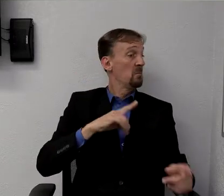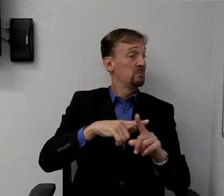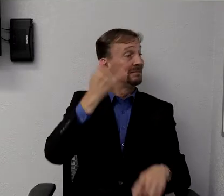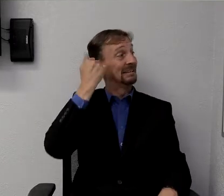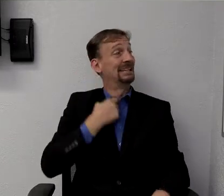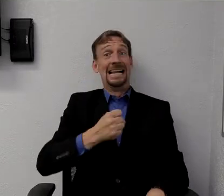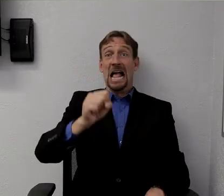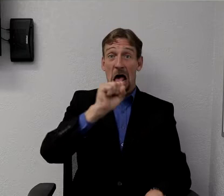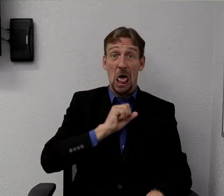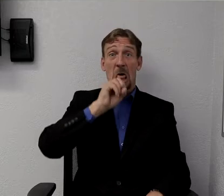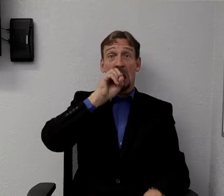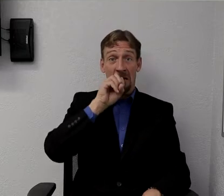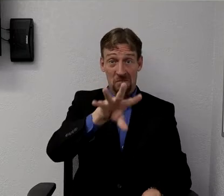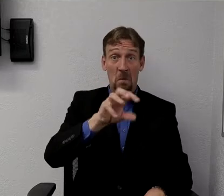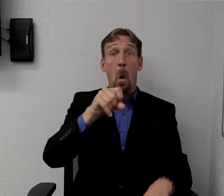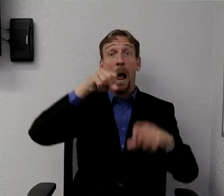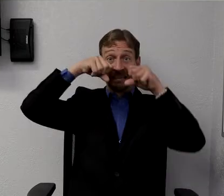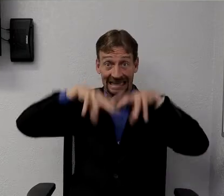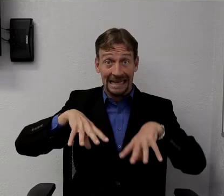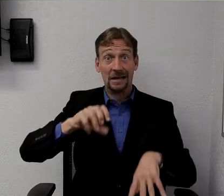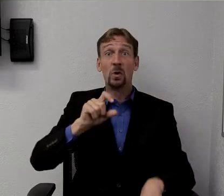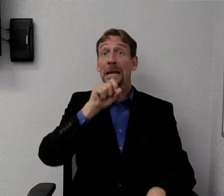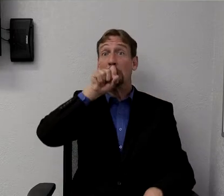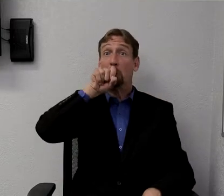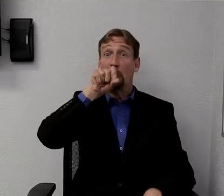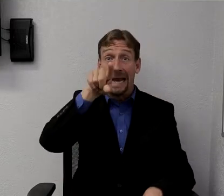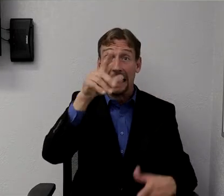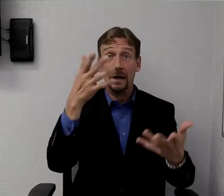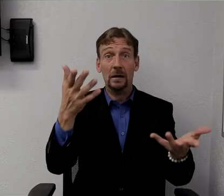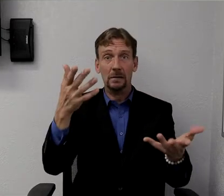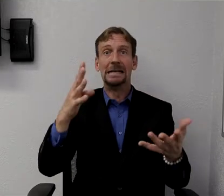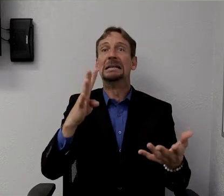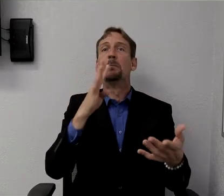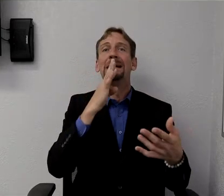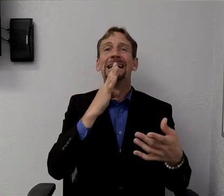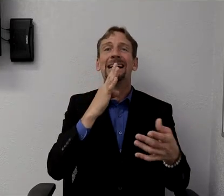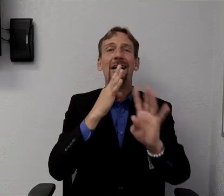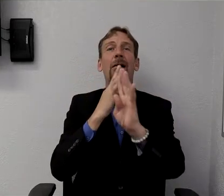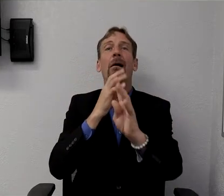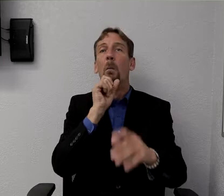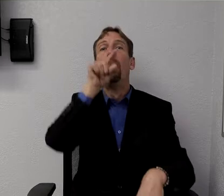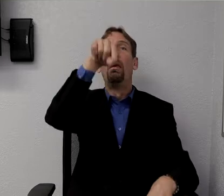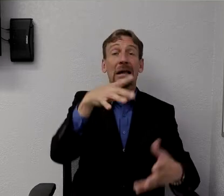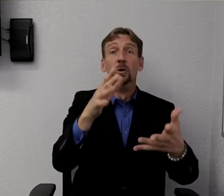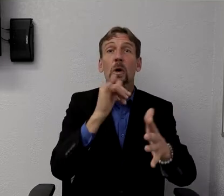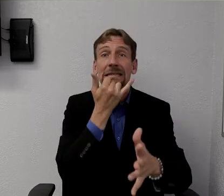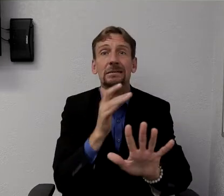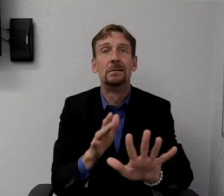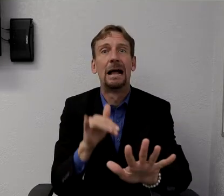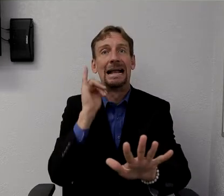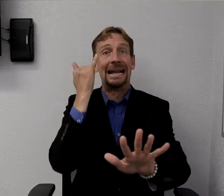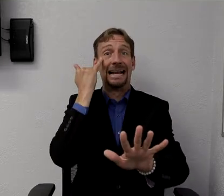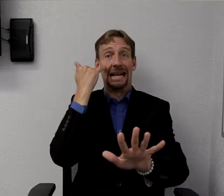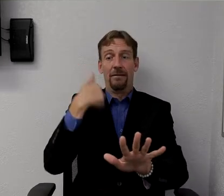or spit, speaking to them, and I was contagious, I could get them sick.